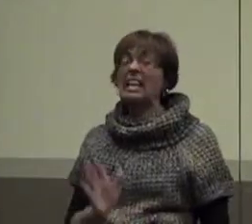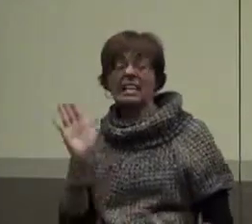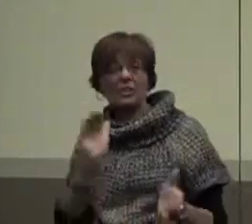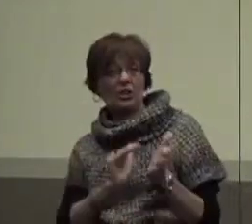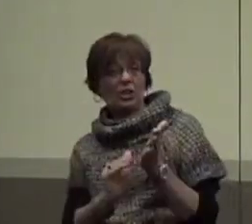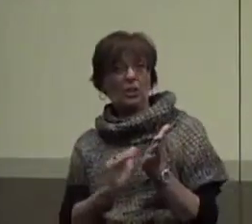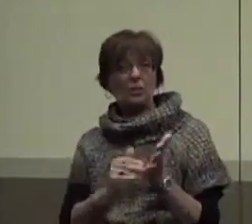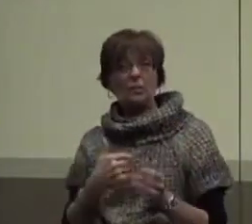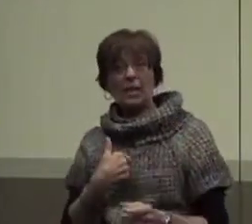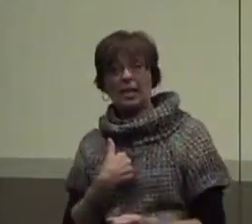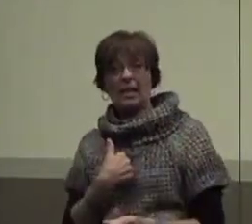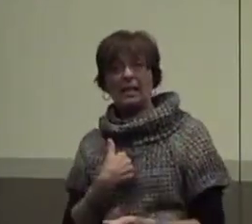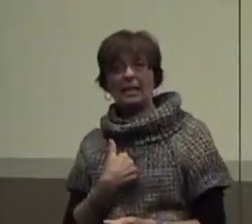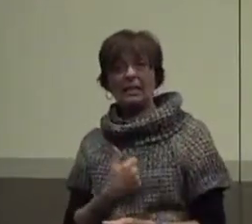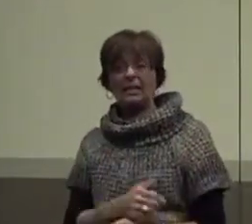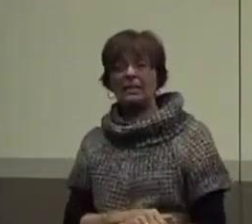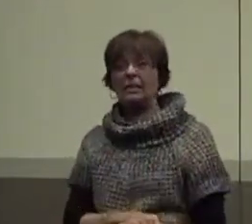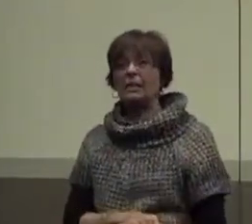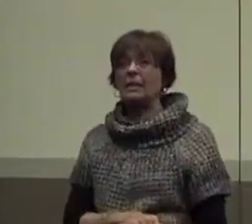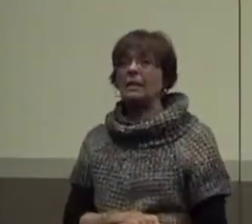Excuse me?